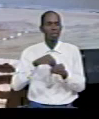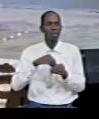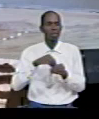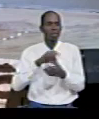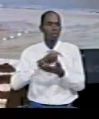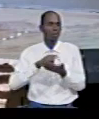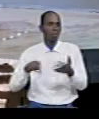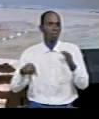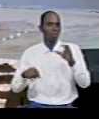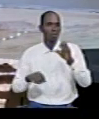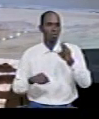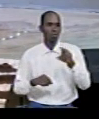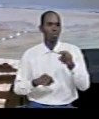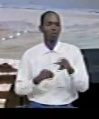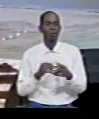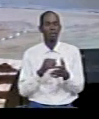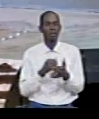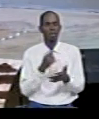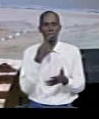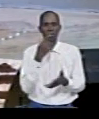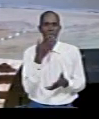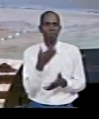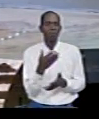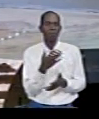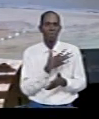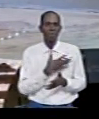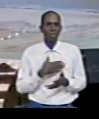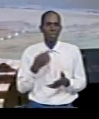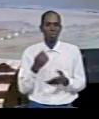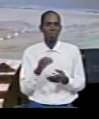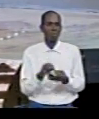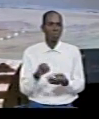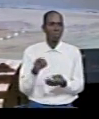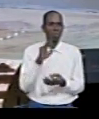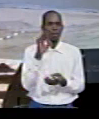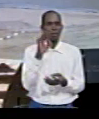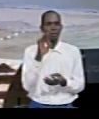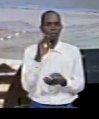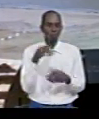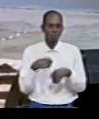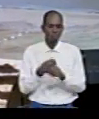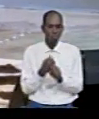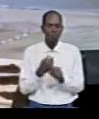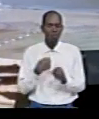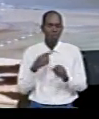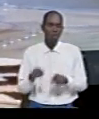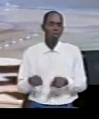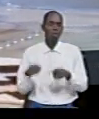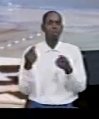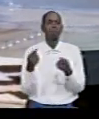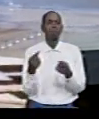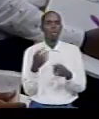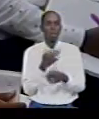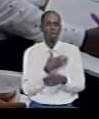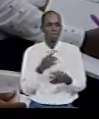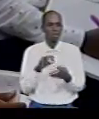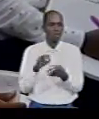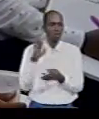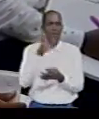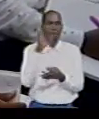12, verse 12 says, and the Spirit bid me go. And the